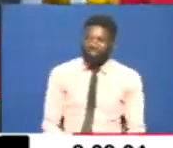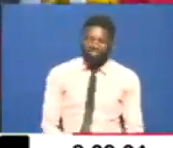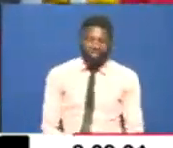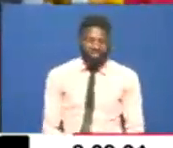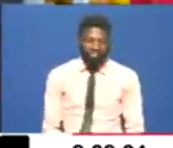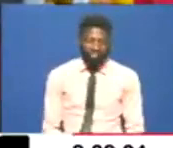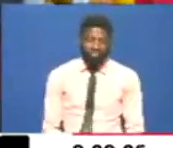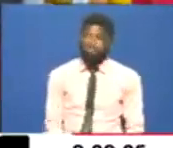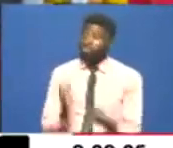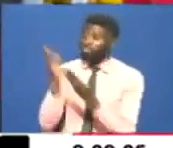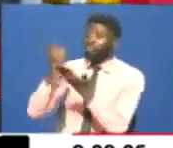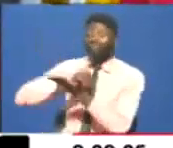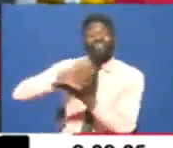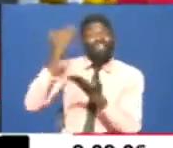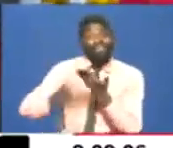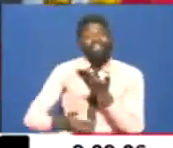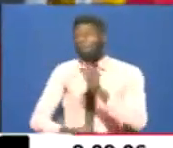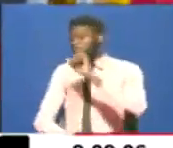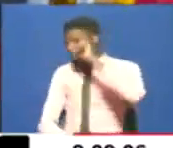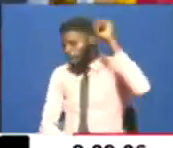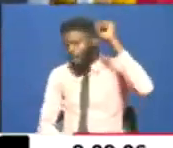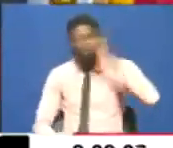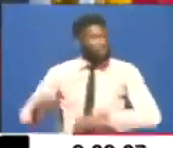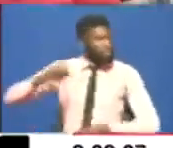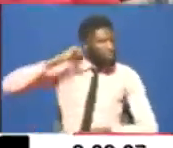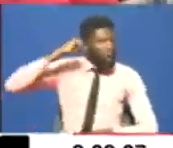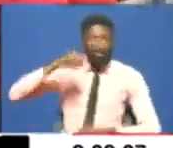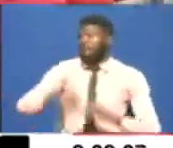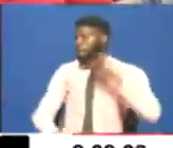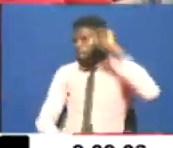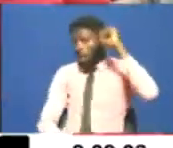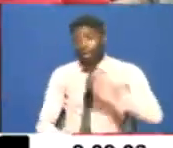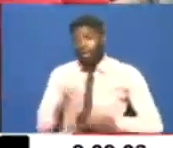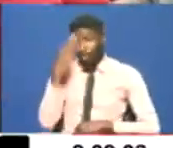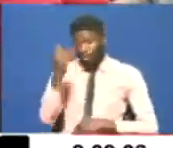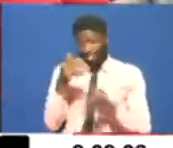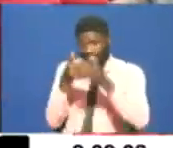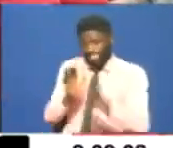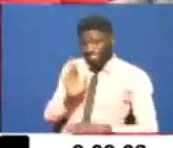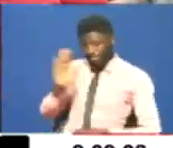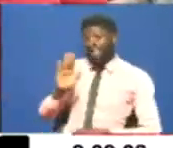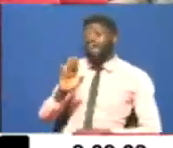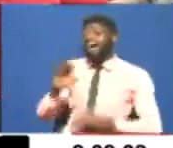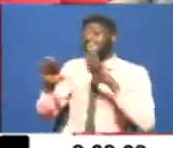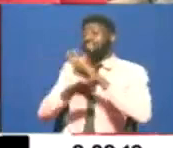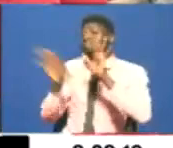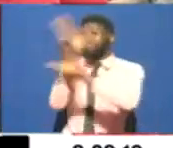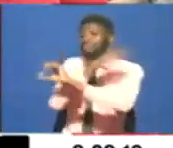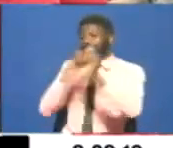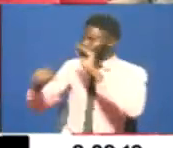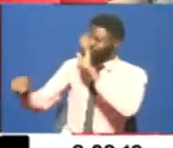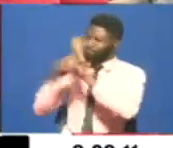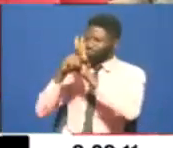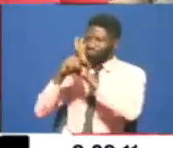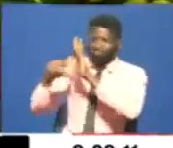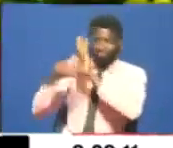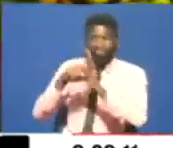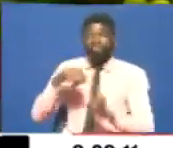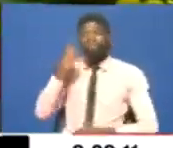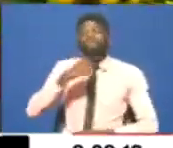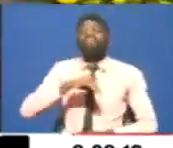It was a weekend of political bare knuckles as leaders allied to the deputy president took a swipe at his main political nemesis Raila